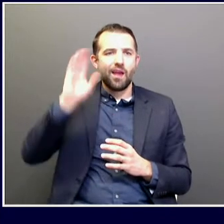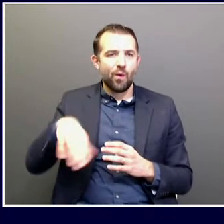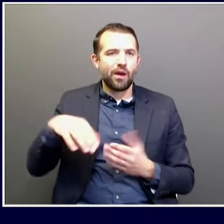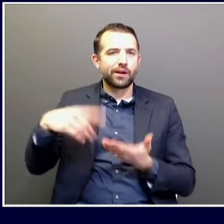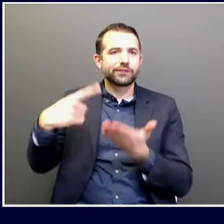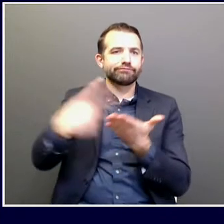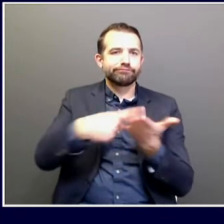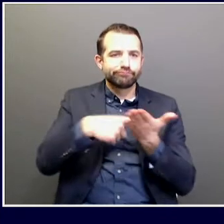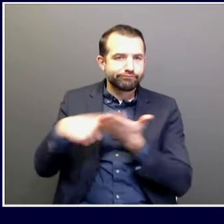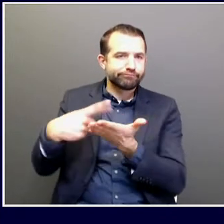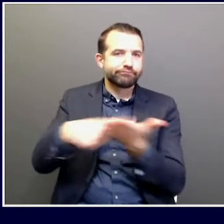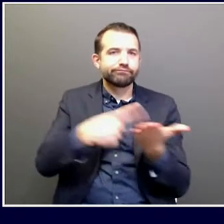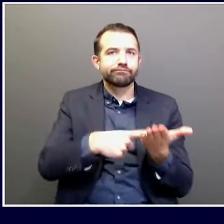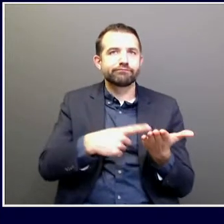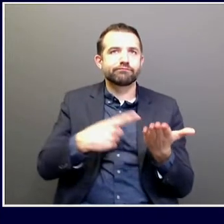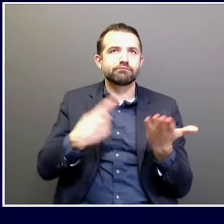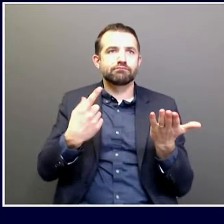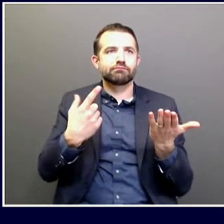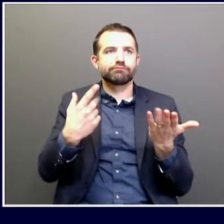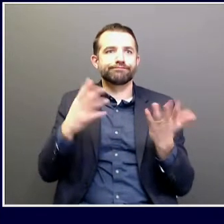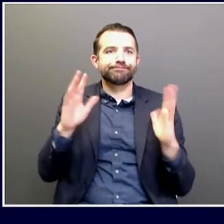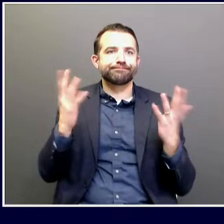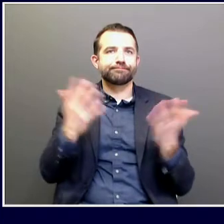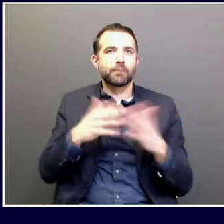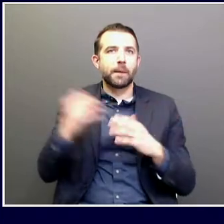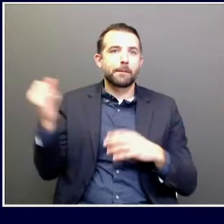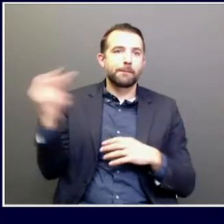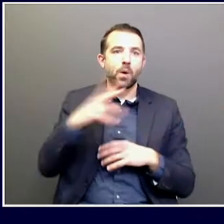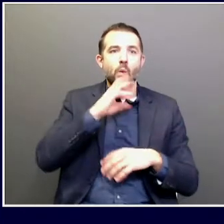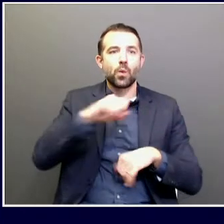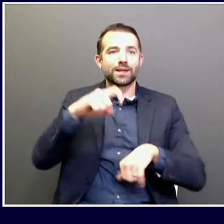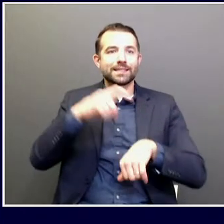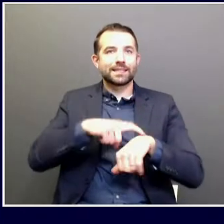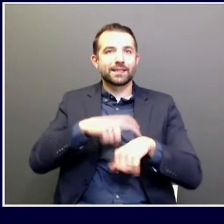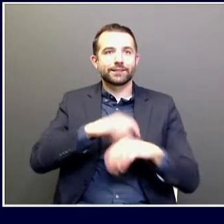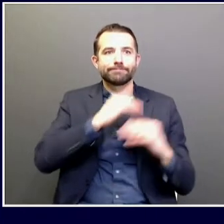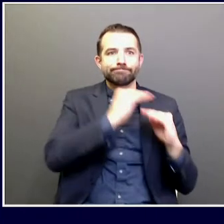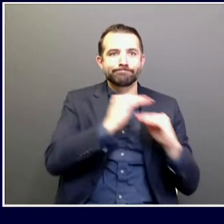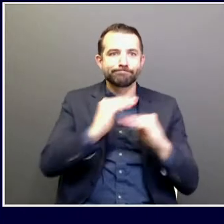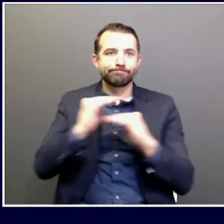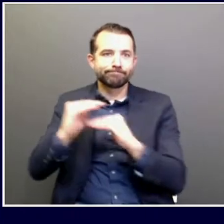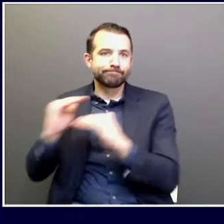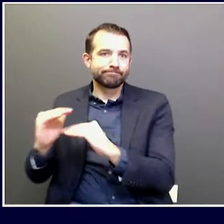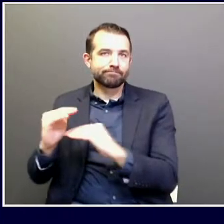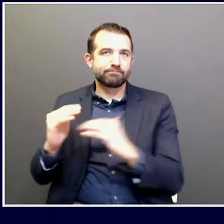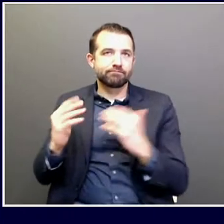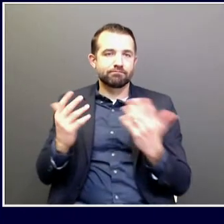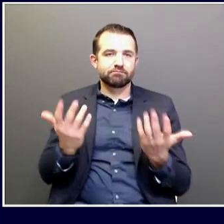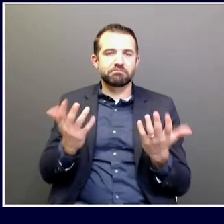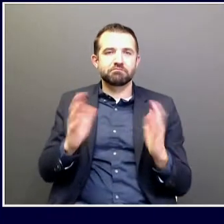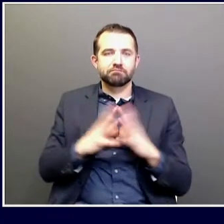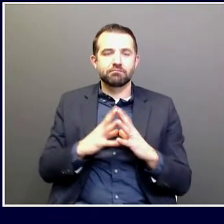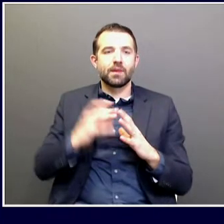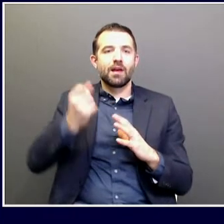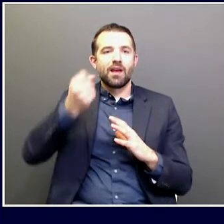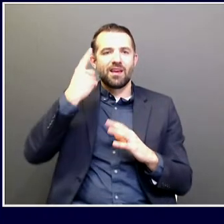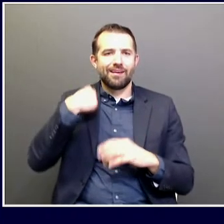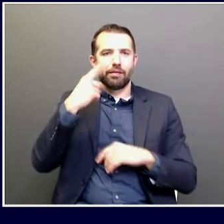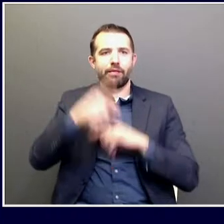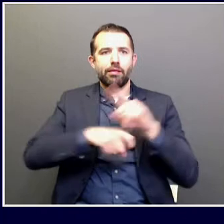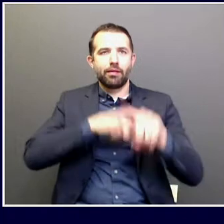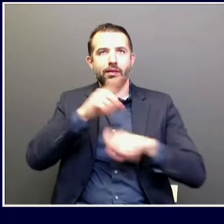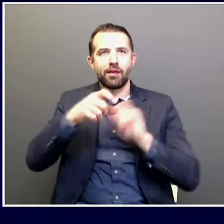and I know you just answered this question, but I wanted to kind of put a finer point on it. What about